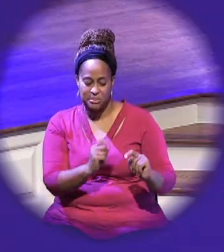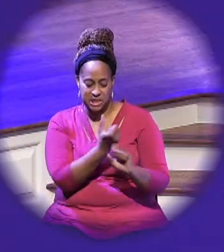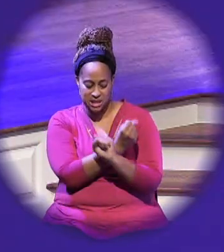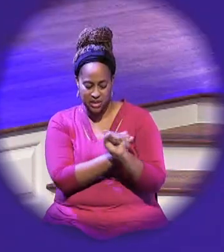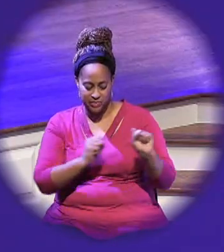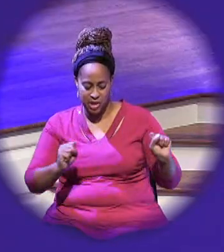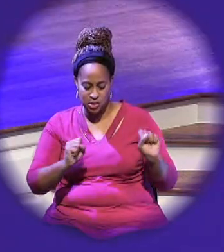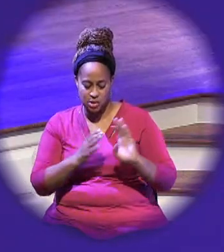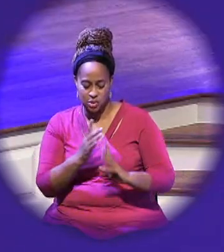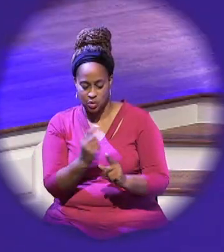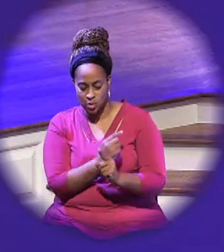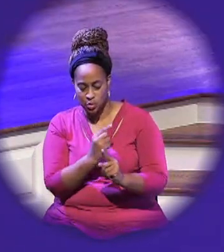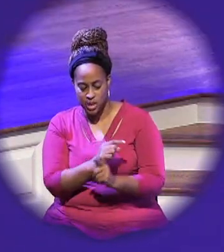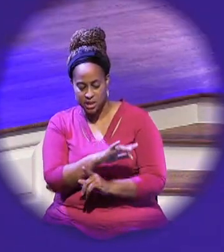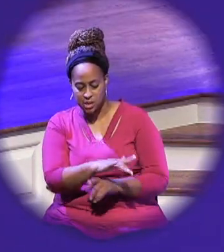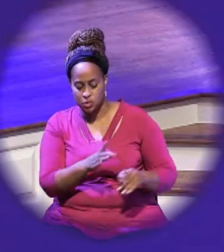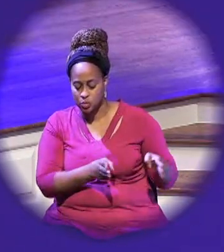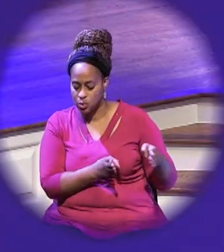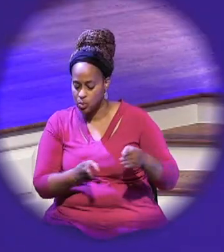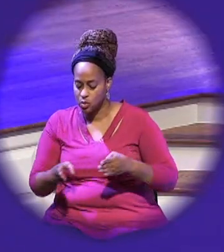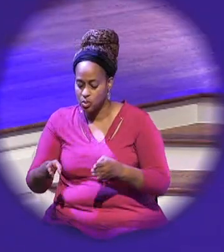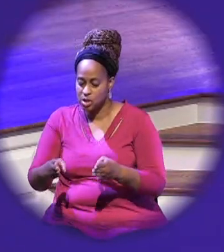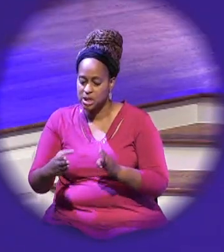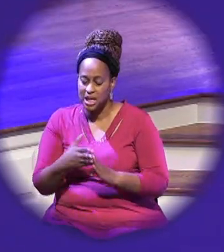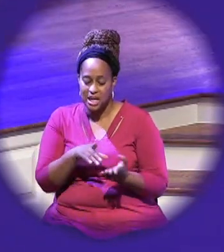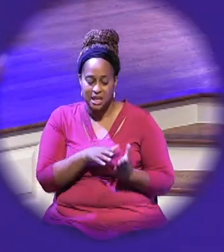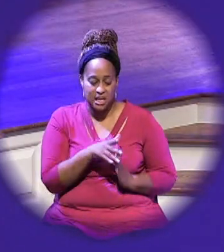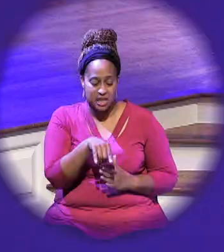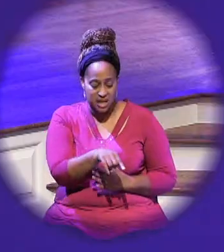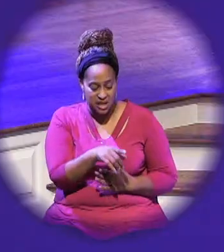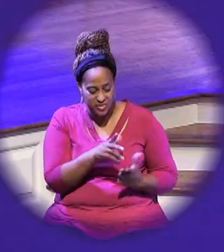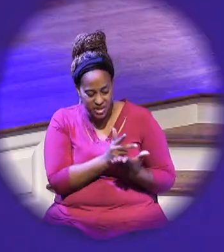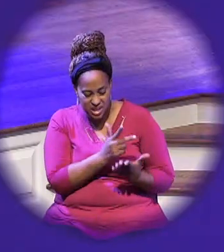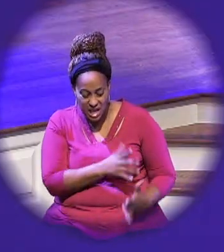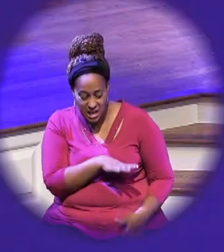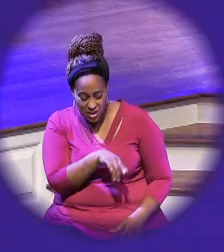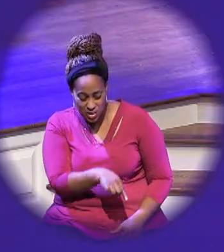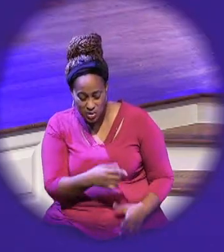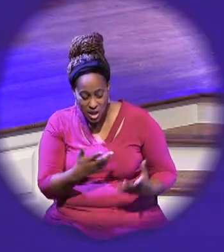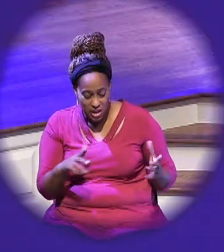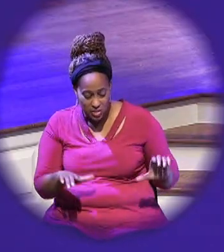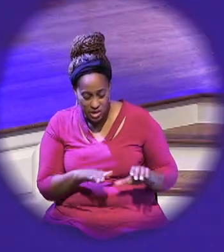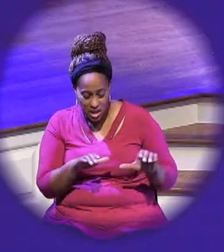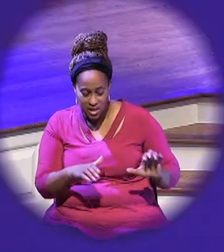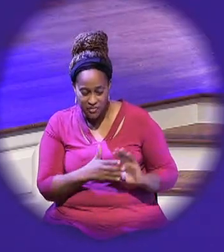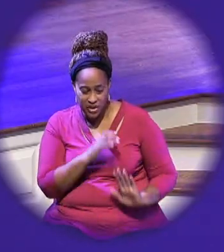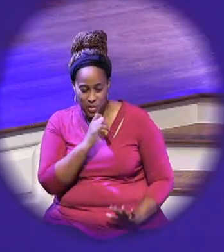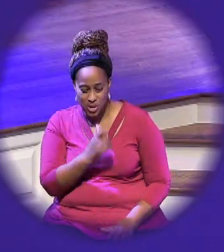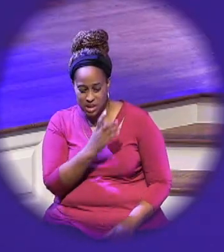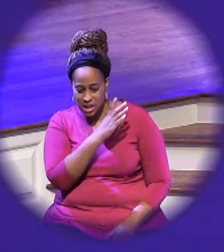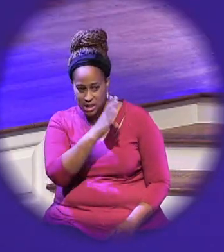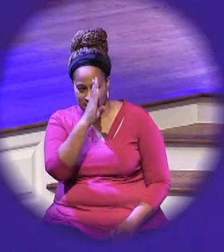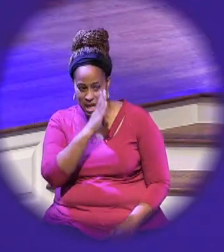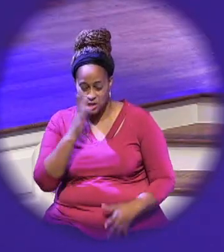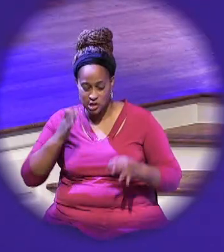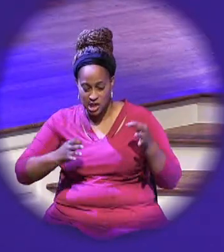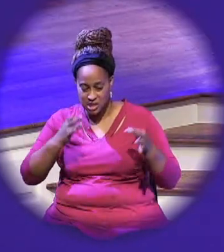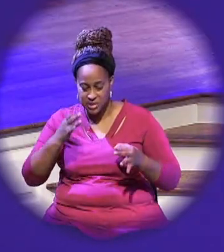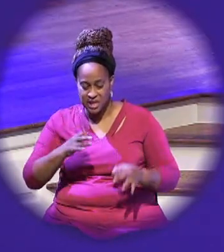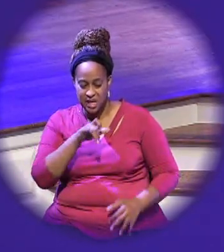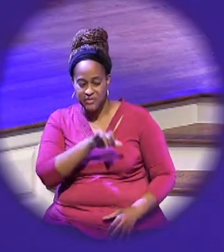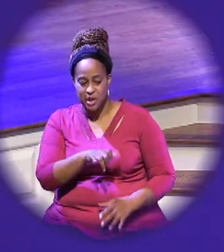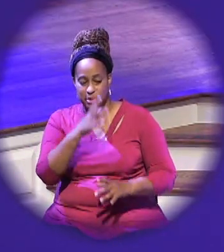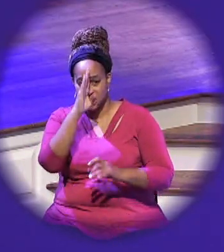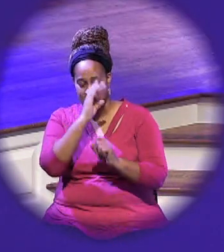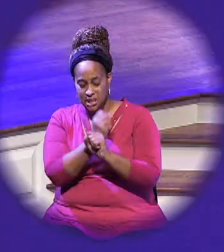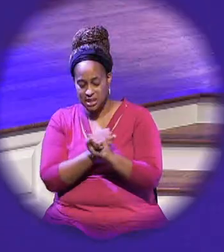attempt to correct Jonah's course. The pagan sailors come to Jonah and saying, what have you done? That wasn't God's judgment. That was God's